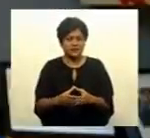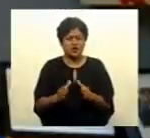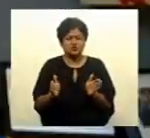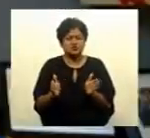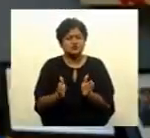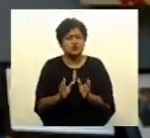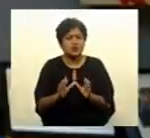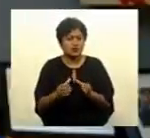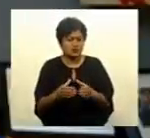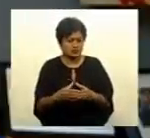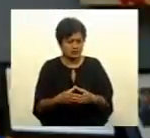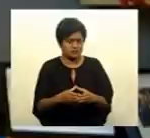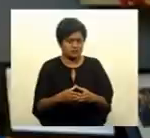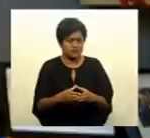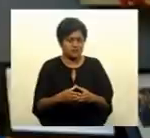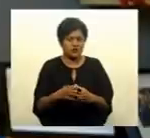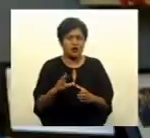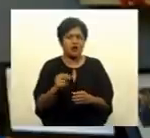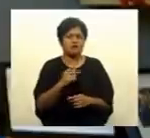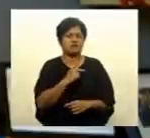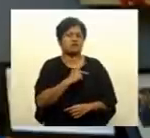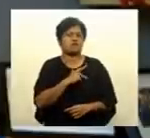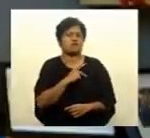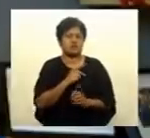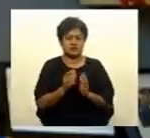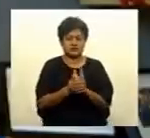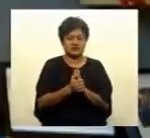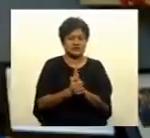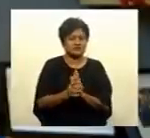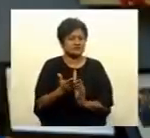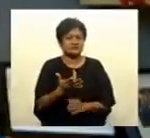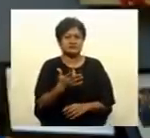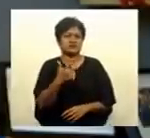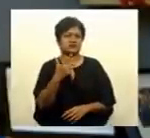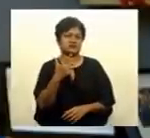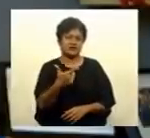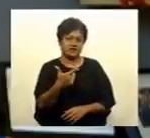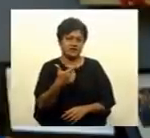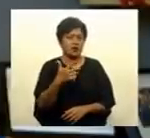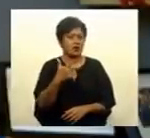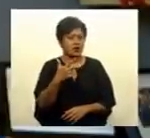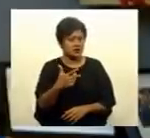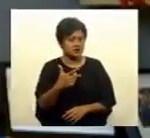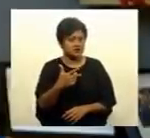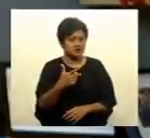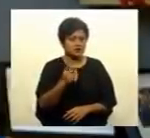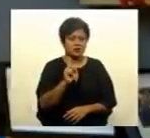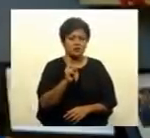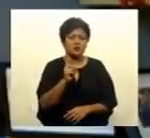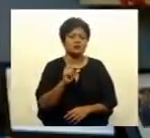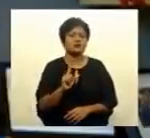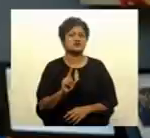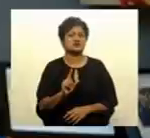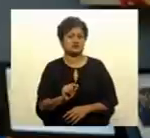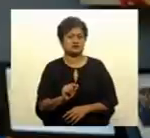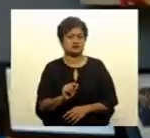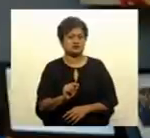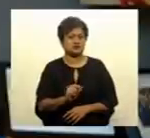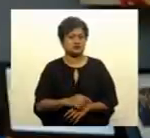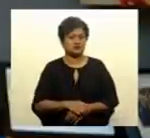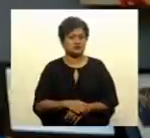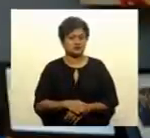of advanced professionals, so 7 or 8, and then what they are there to do is